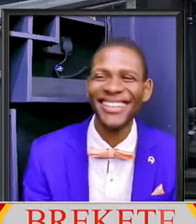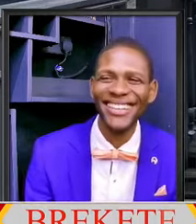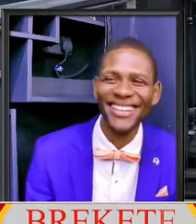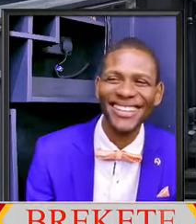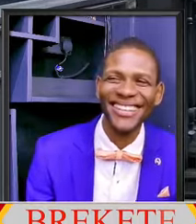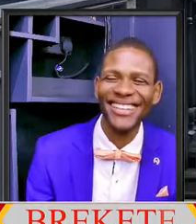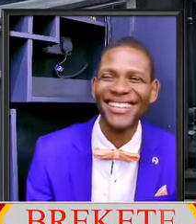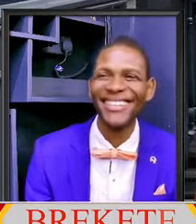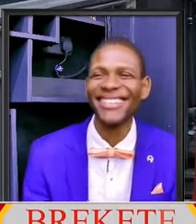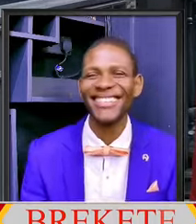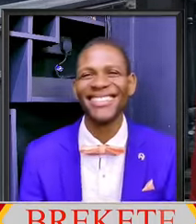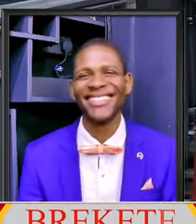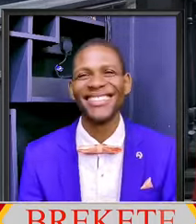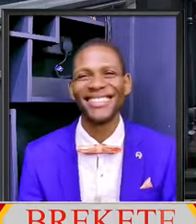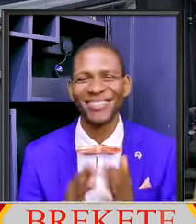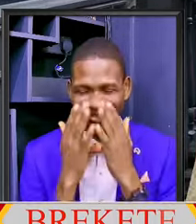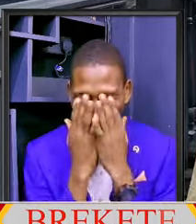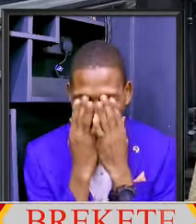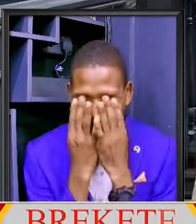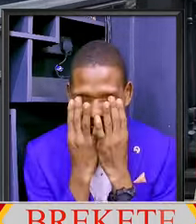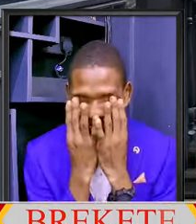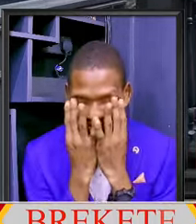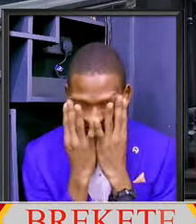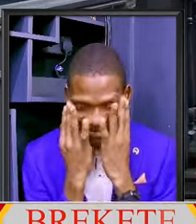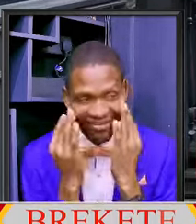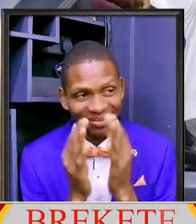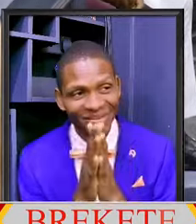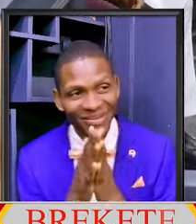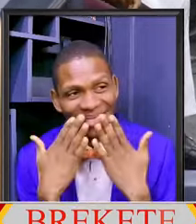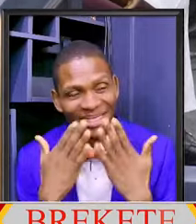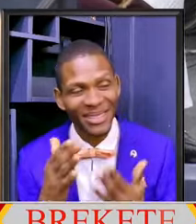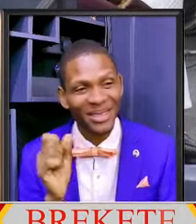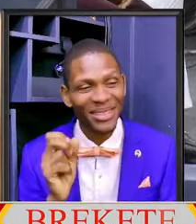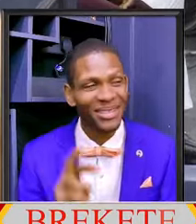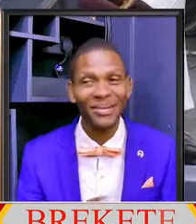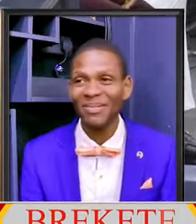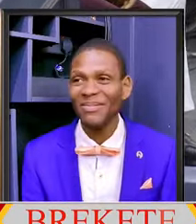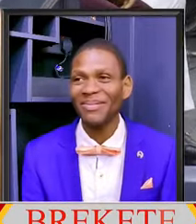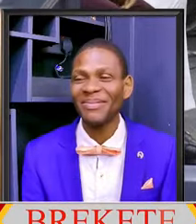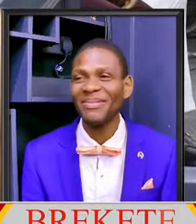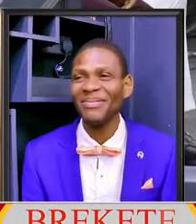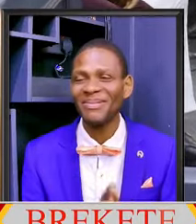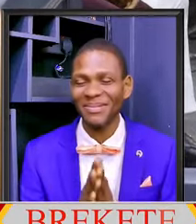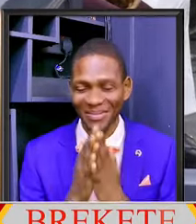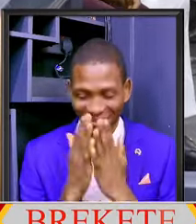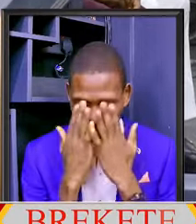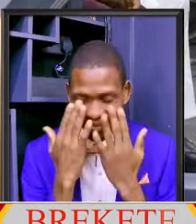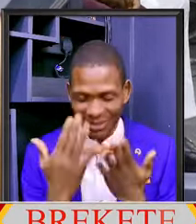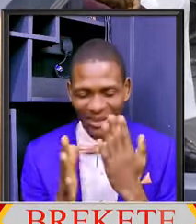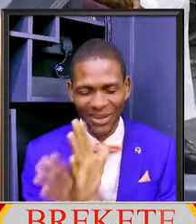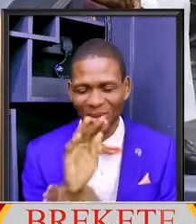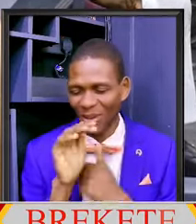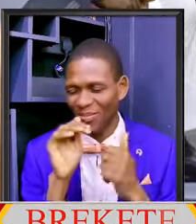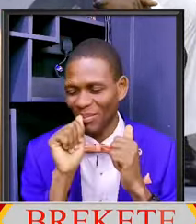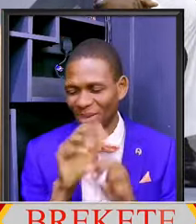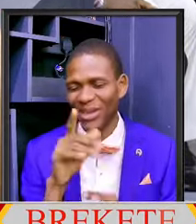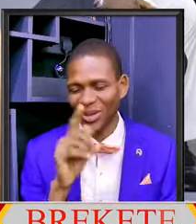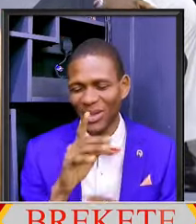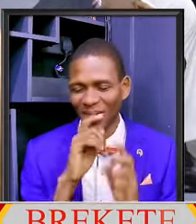please. Thank you. Please, stand. Thank you, sir. Yeah. Oh, my darling, you want you, I bless